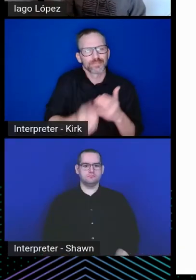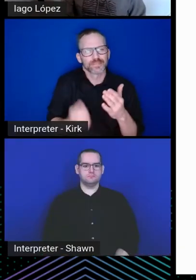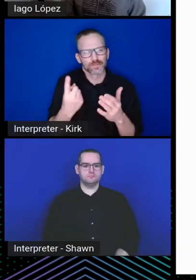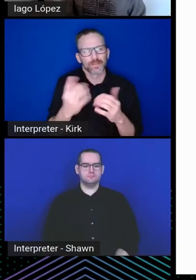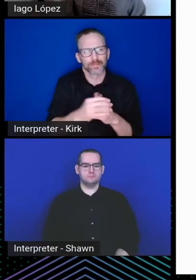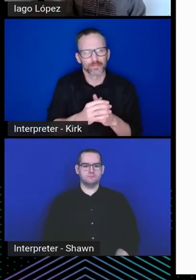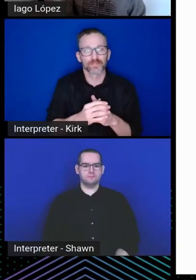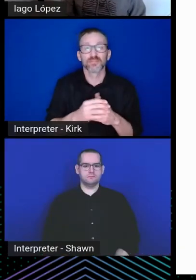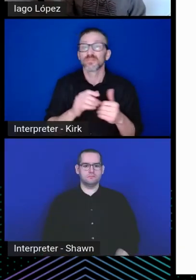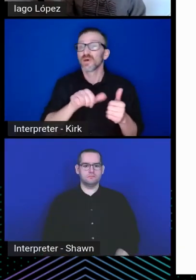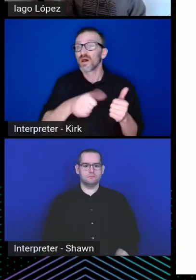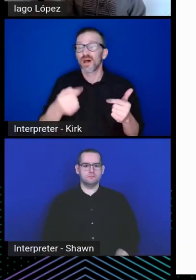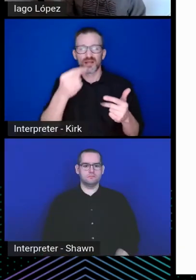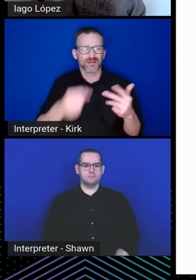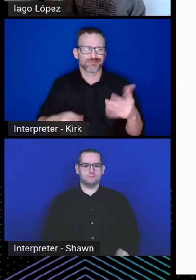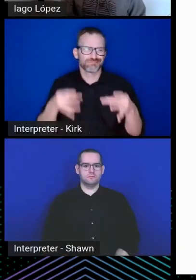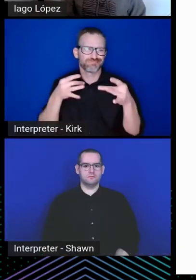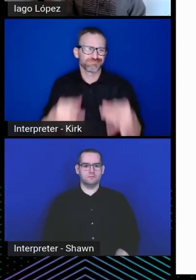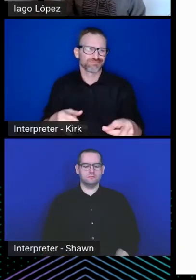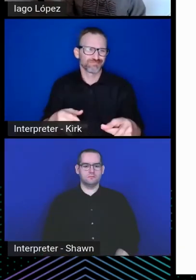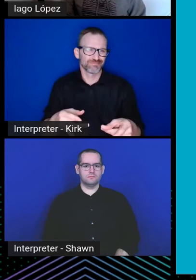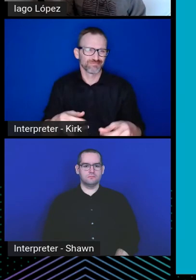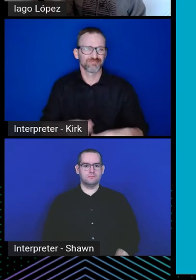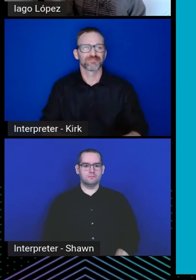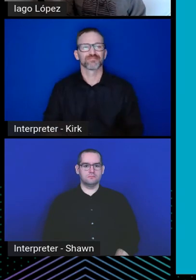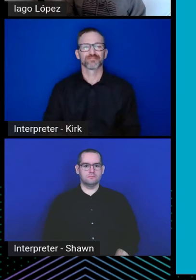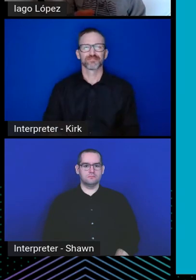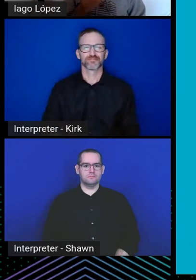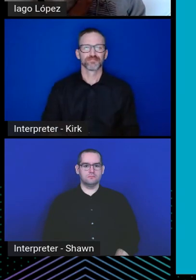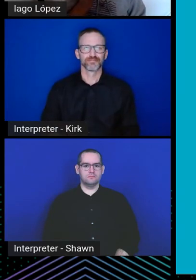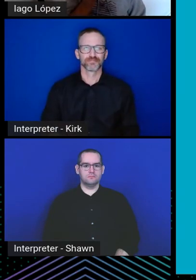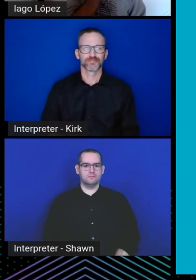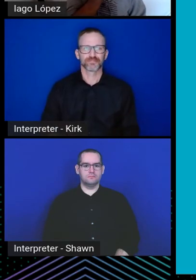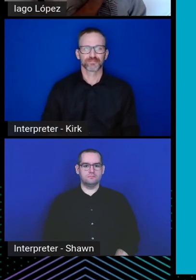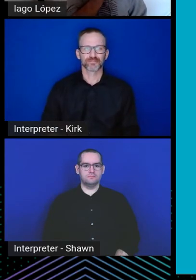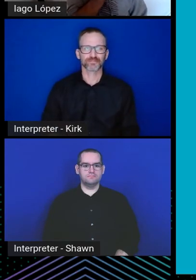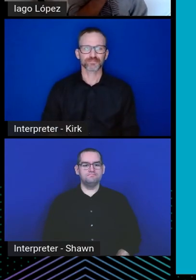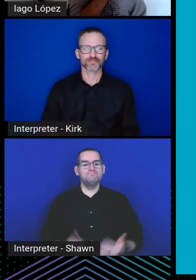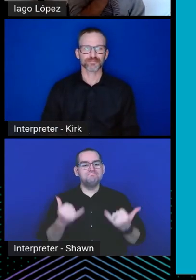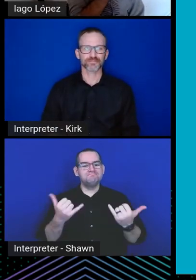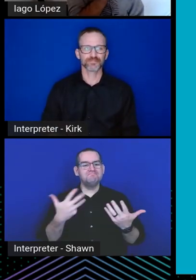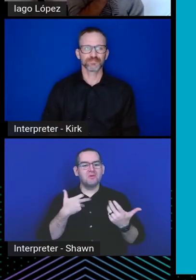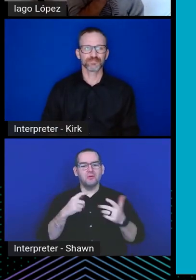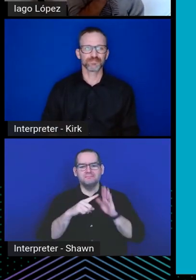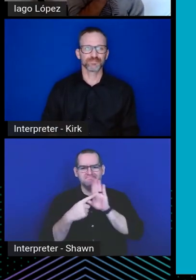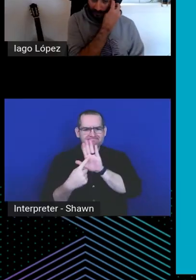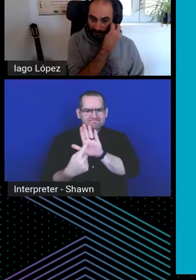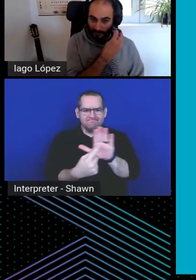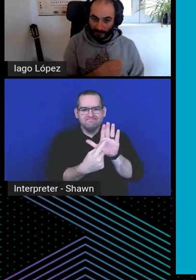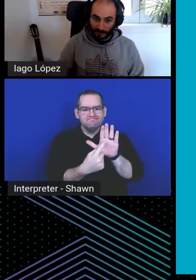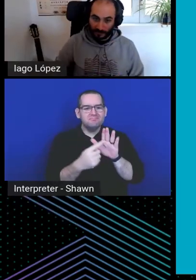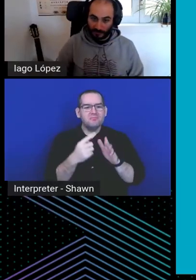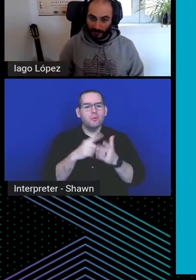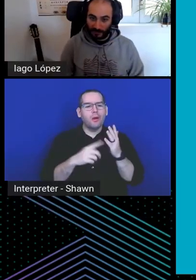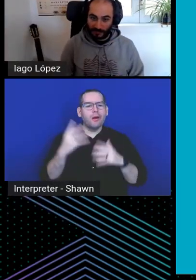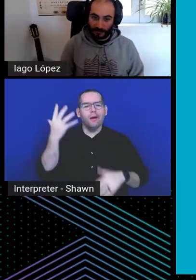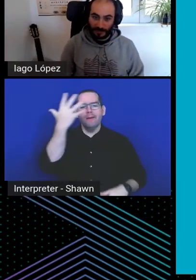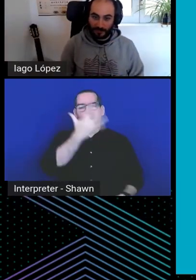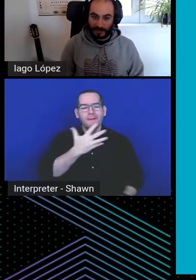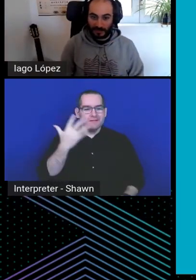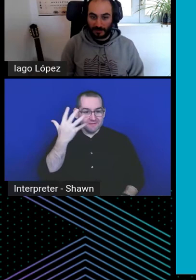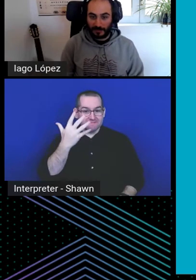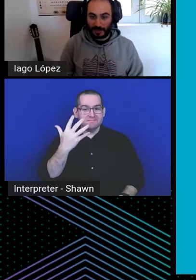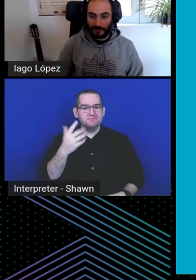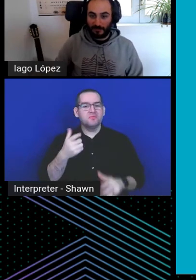Otherwise, things work flawlessly. So I wanted to do a quick demo of how to run